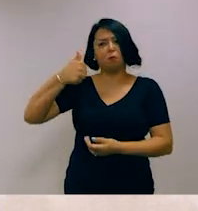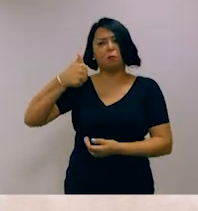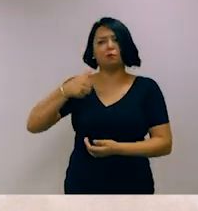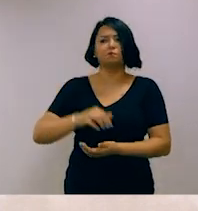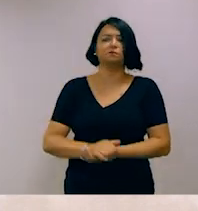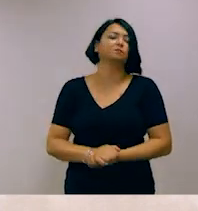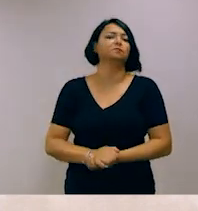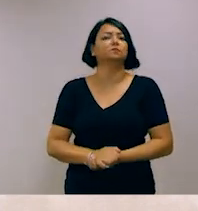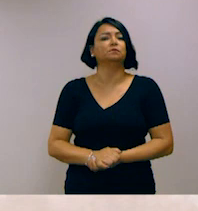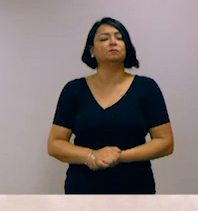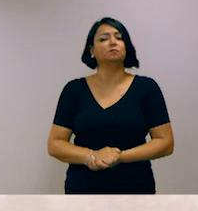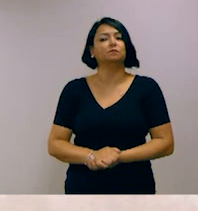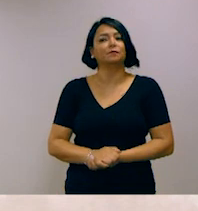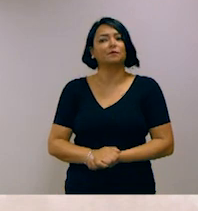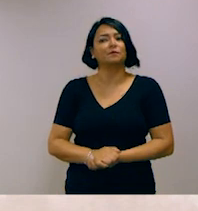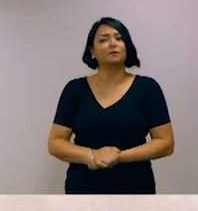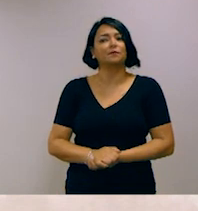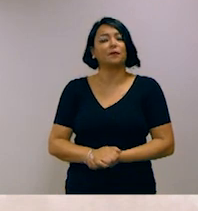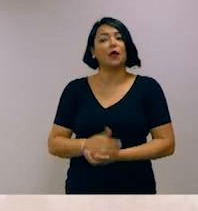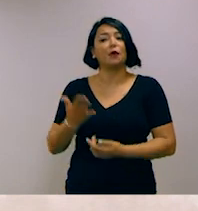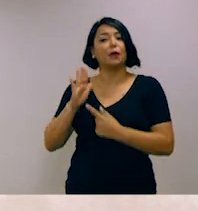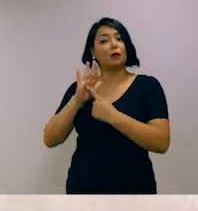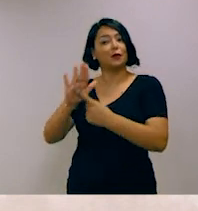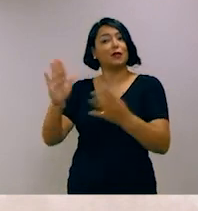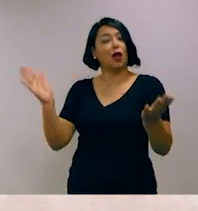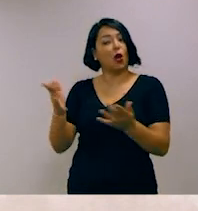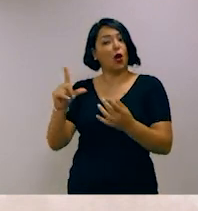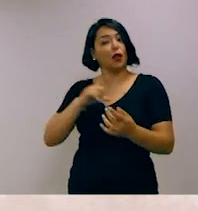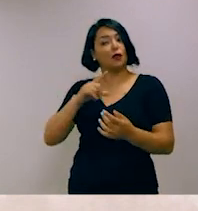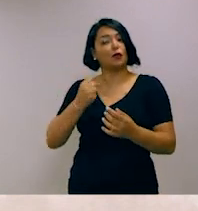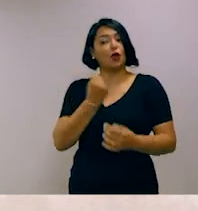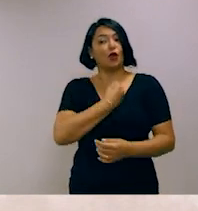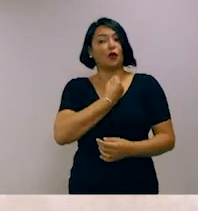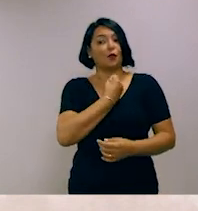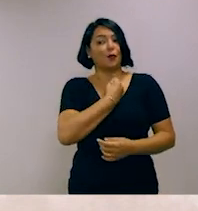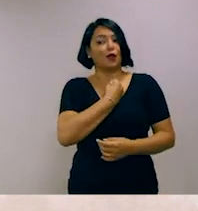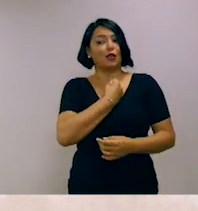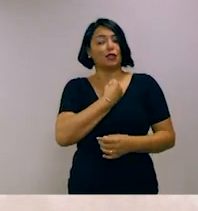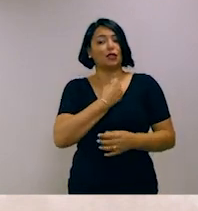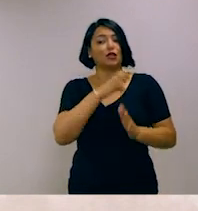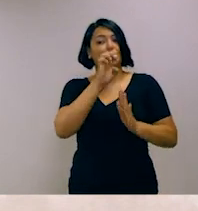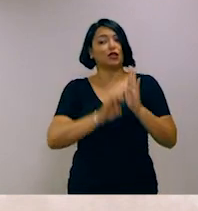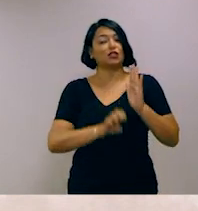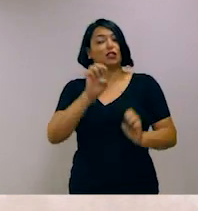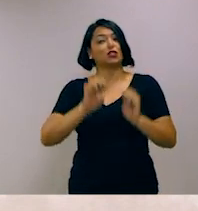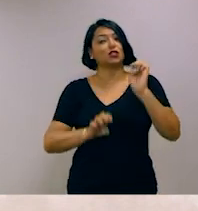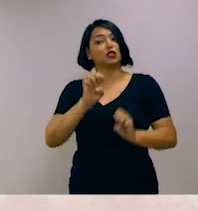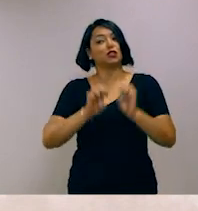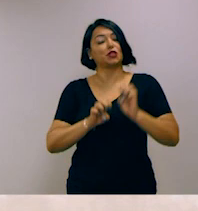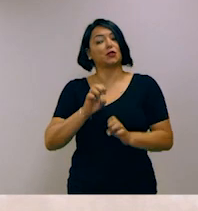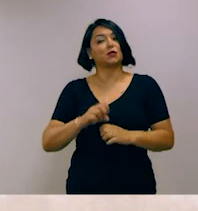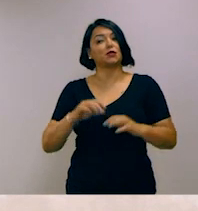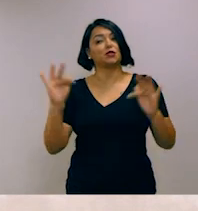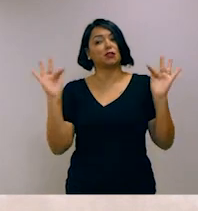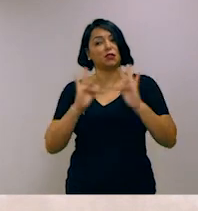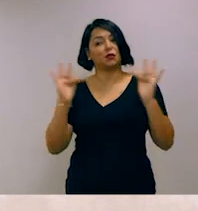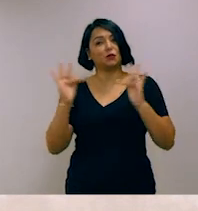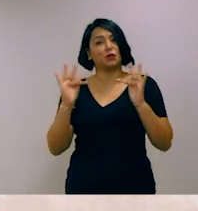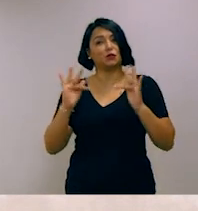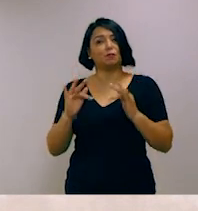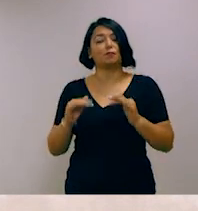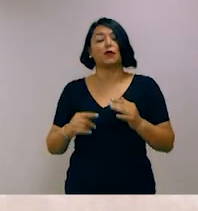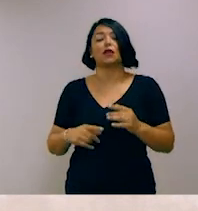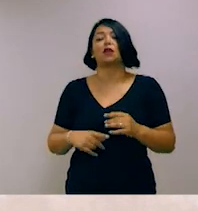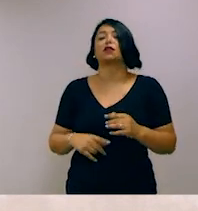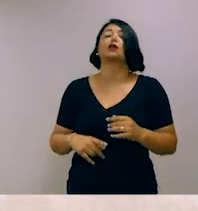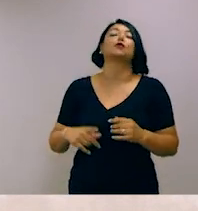and it's huge for the court. And to illustrate this, we have some statistics that are very simple.